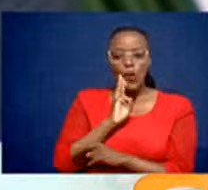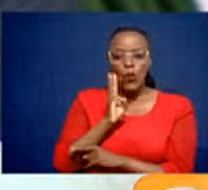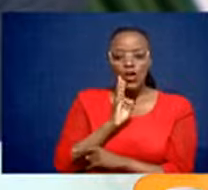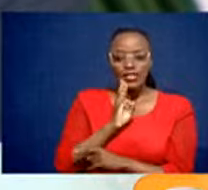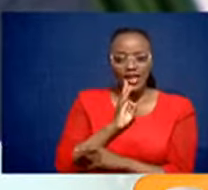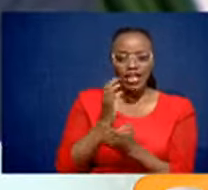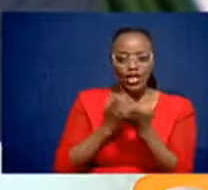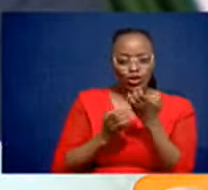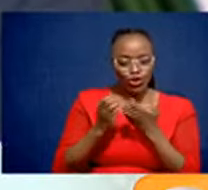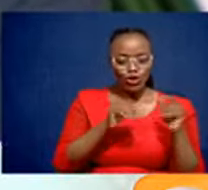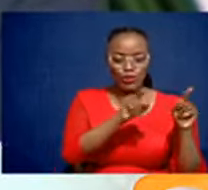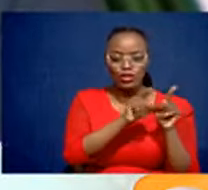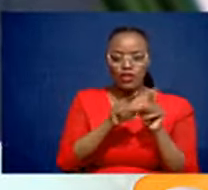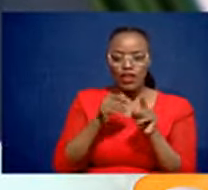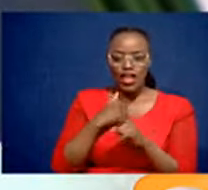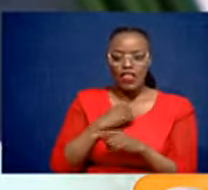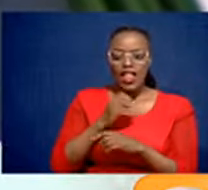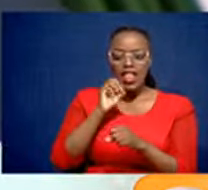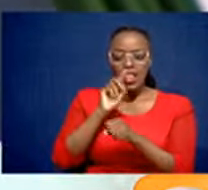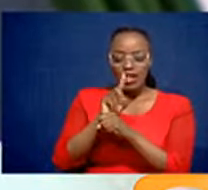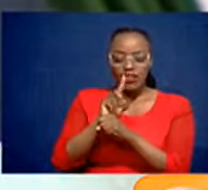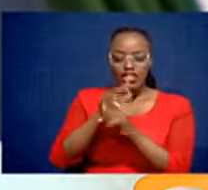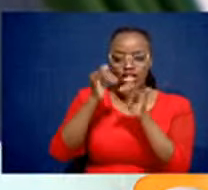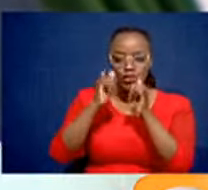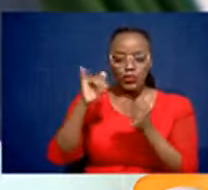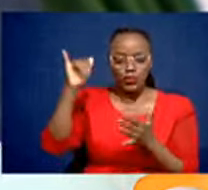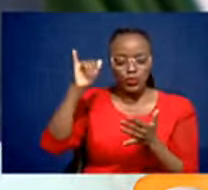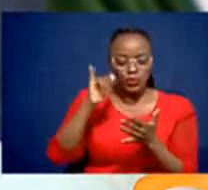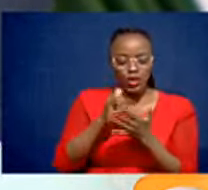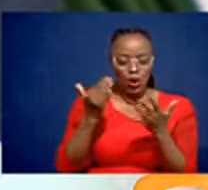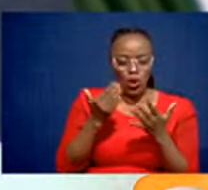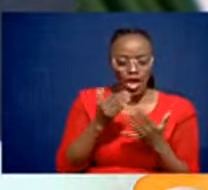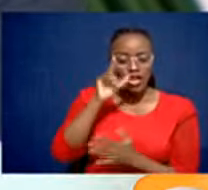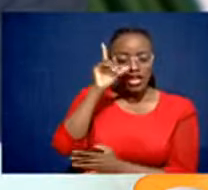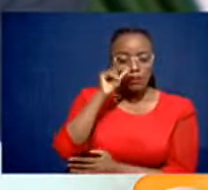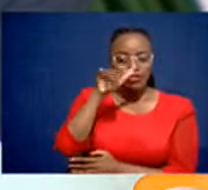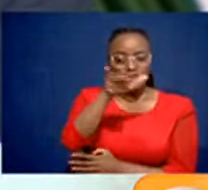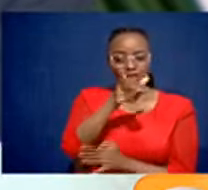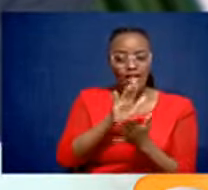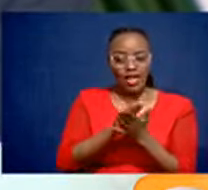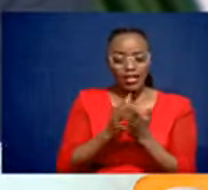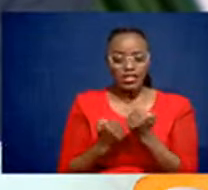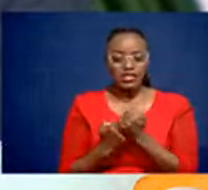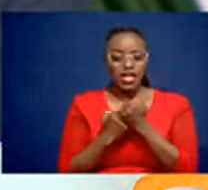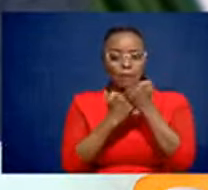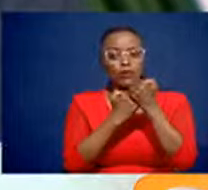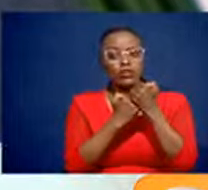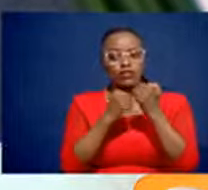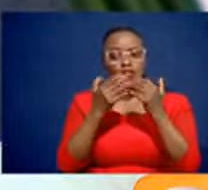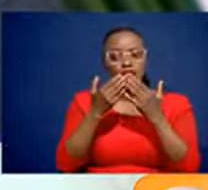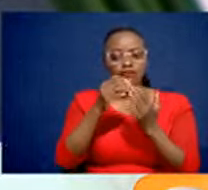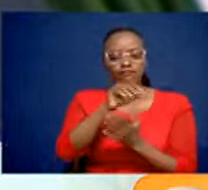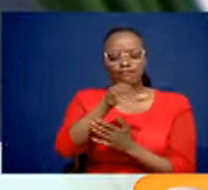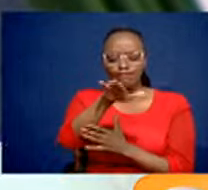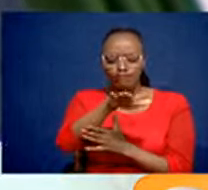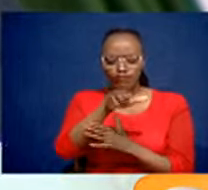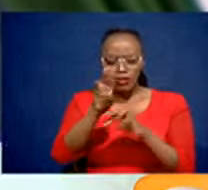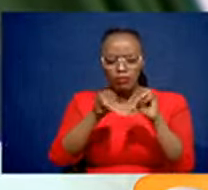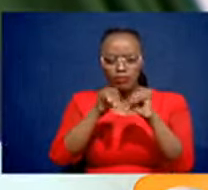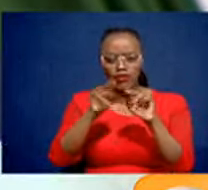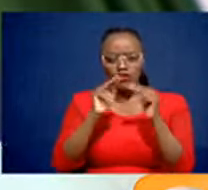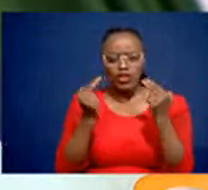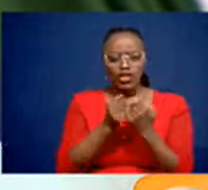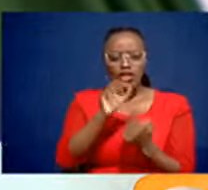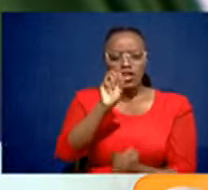established 11 new landing sites in the coastal region and financed the operation of pit management units in